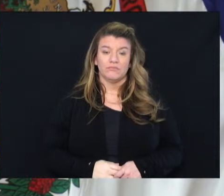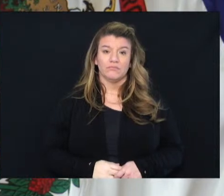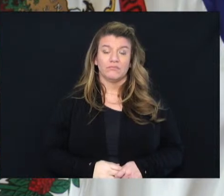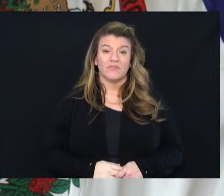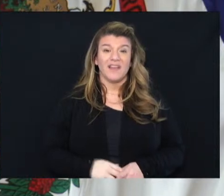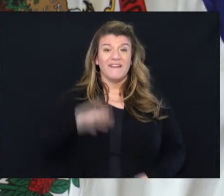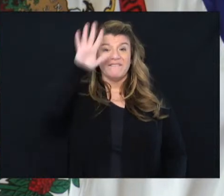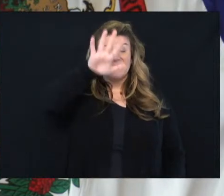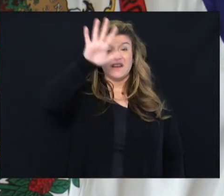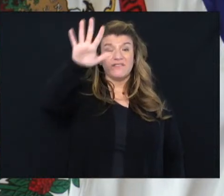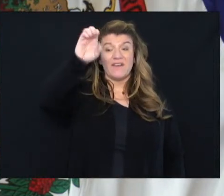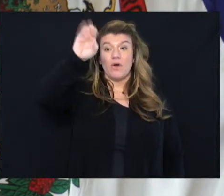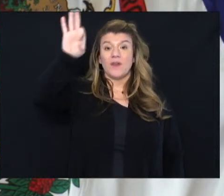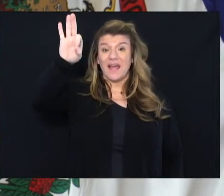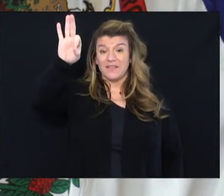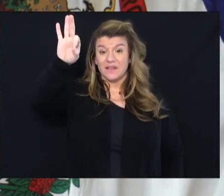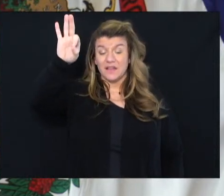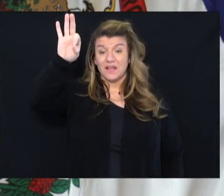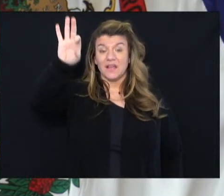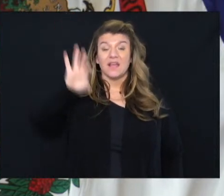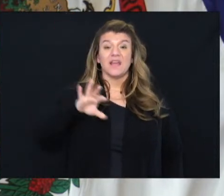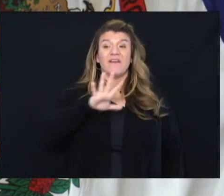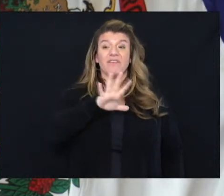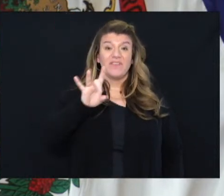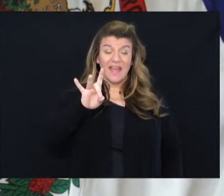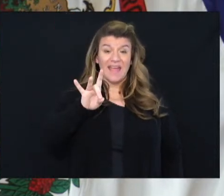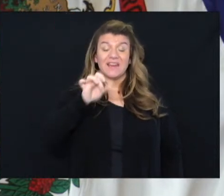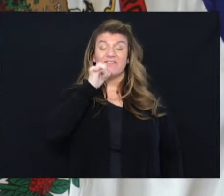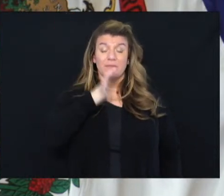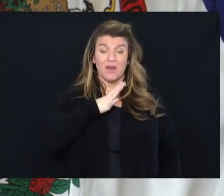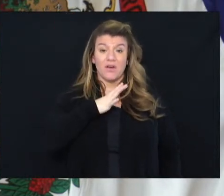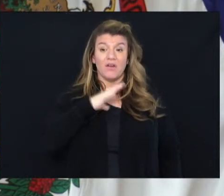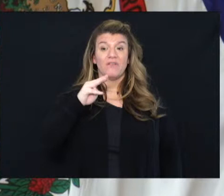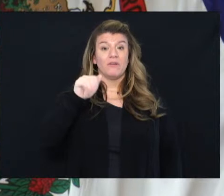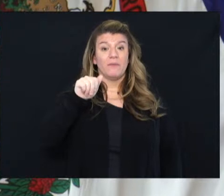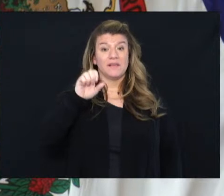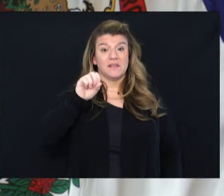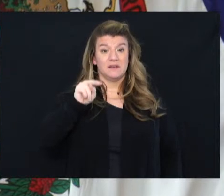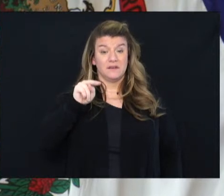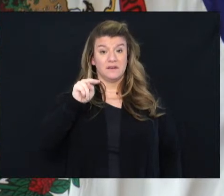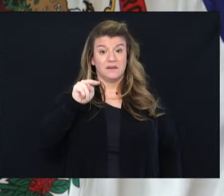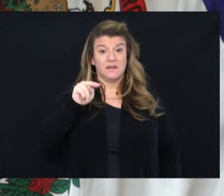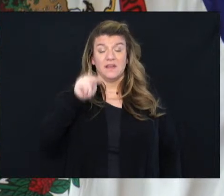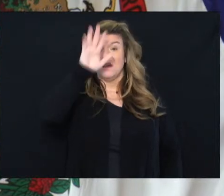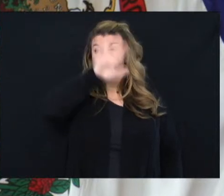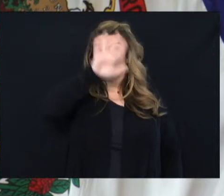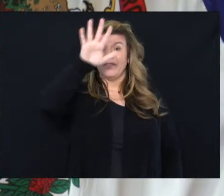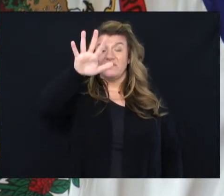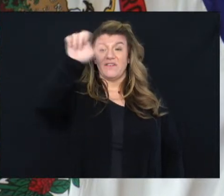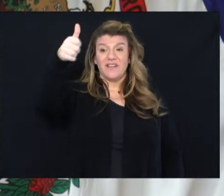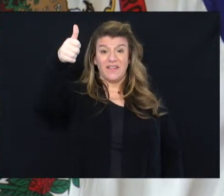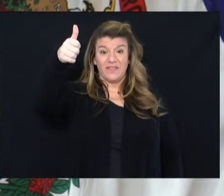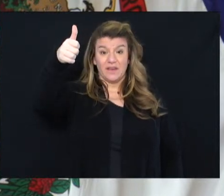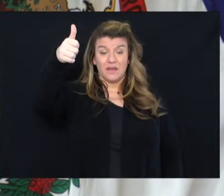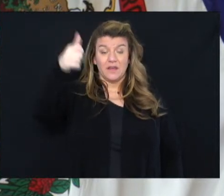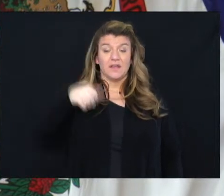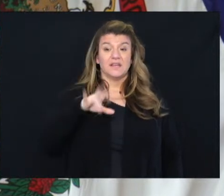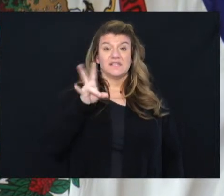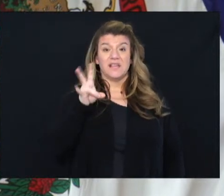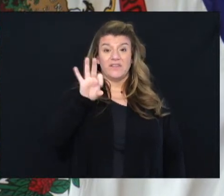The 5,509th death is a 58-year-old female from Mason County. The 5,510th death